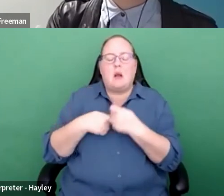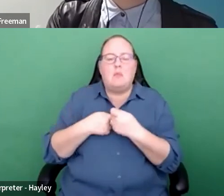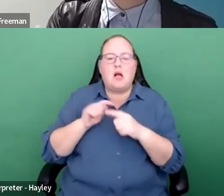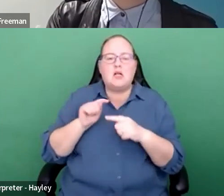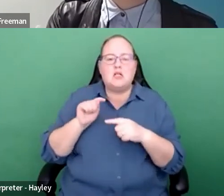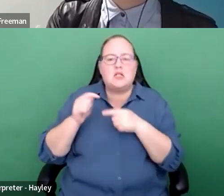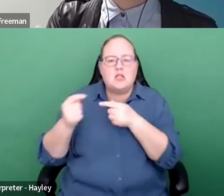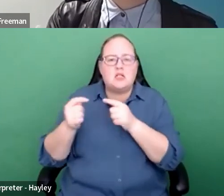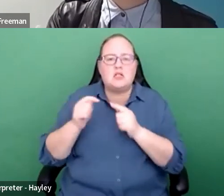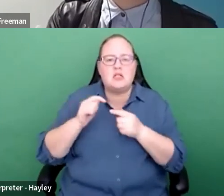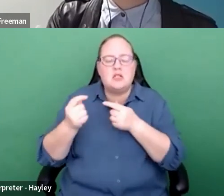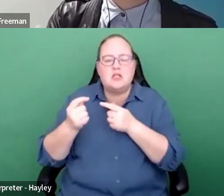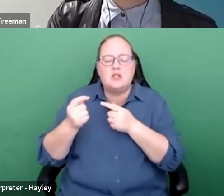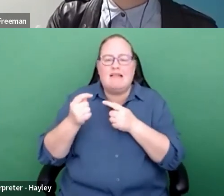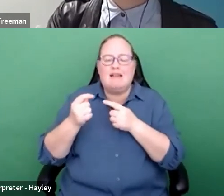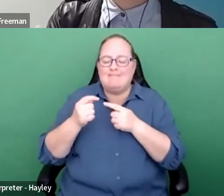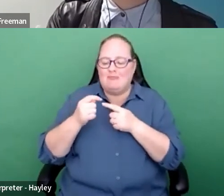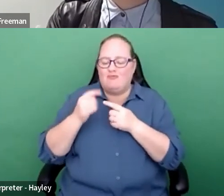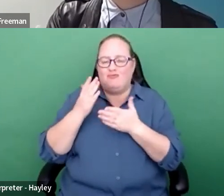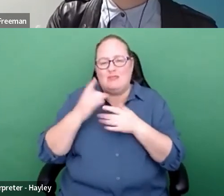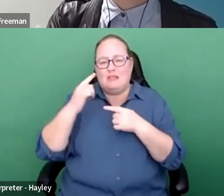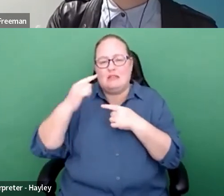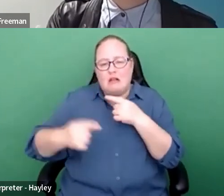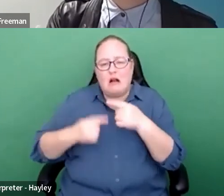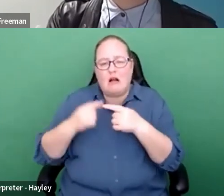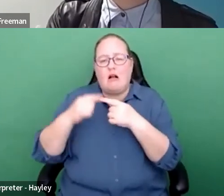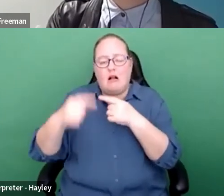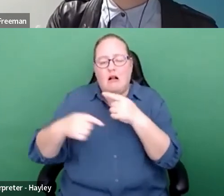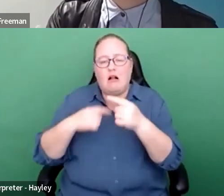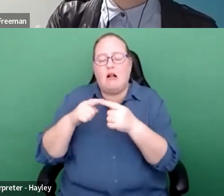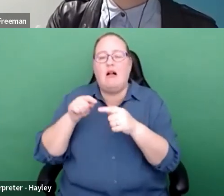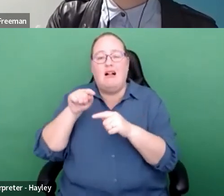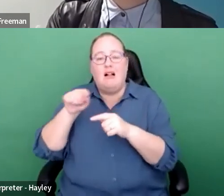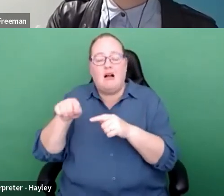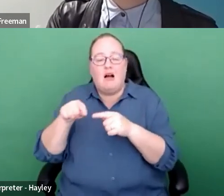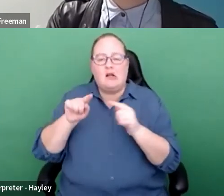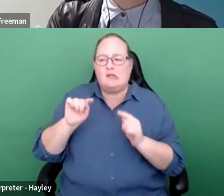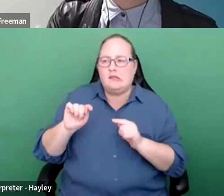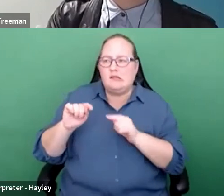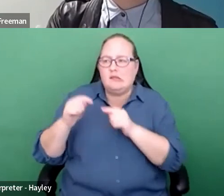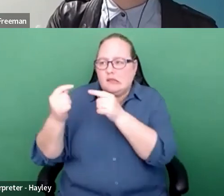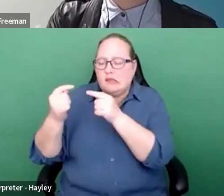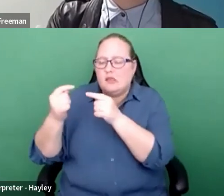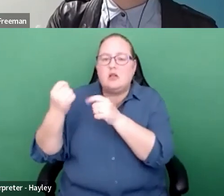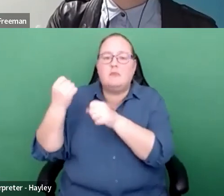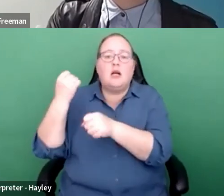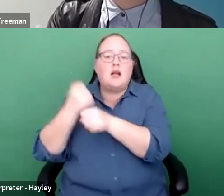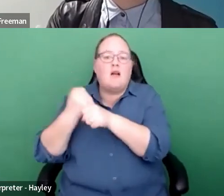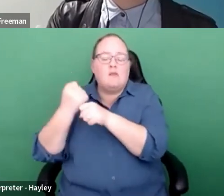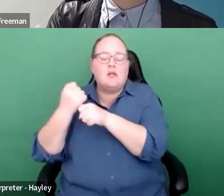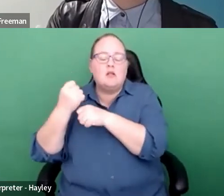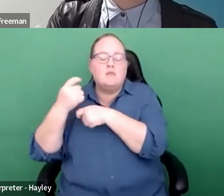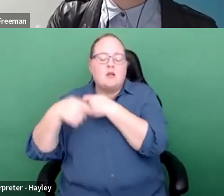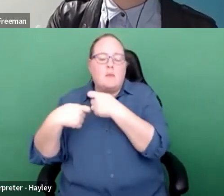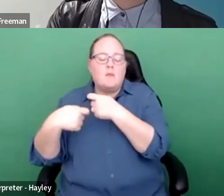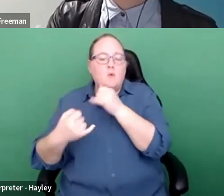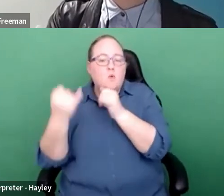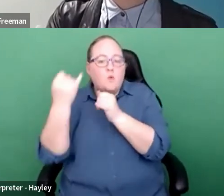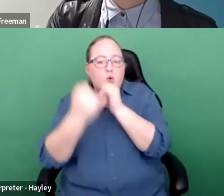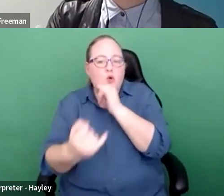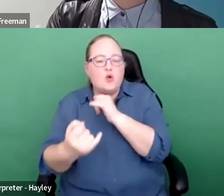in turn like increases, like further criminalizes or further scapegoats the homeless community for all sorts of social